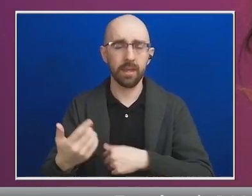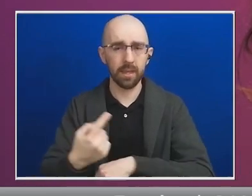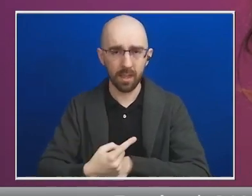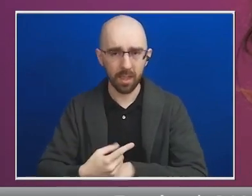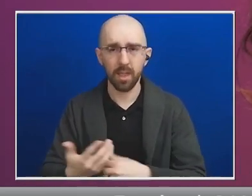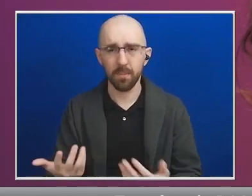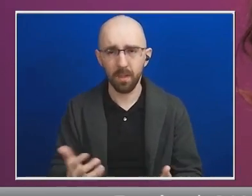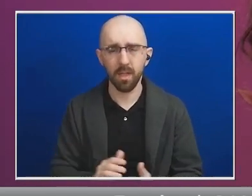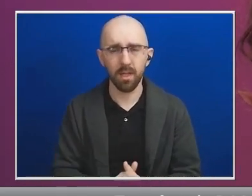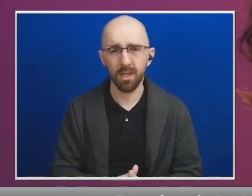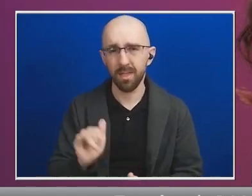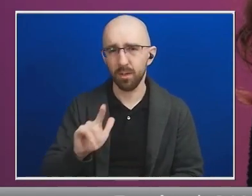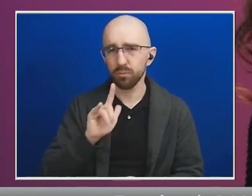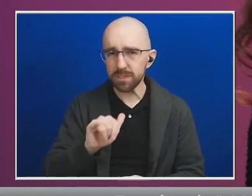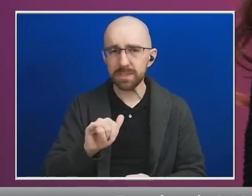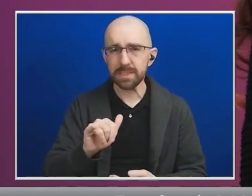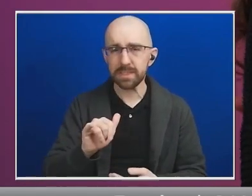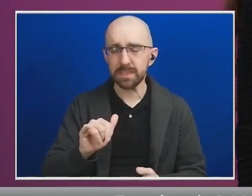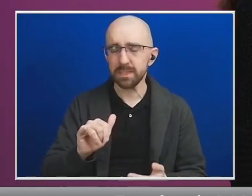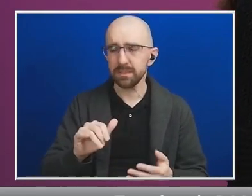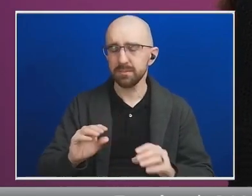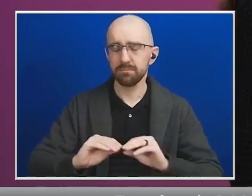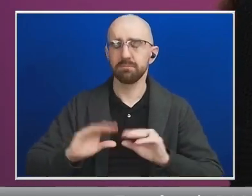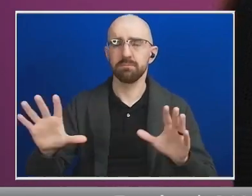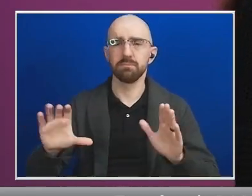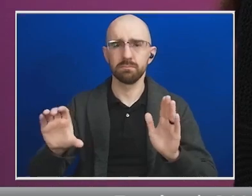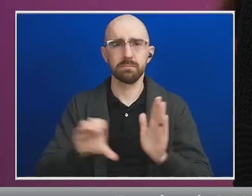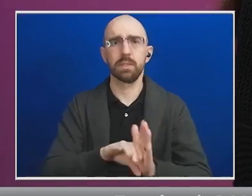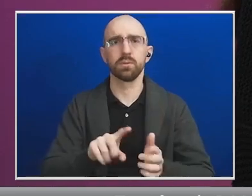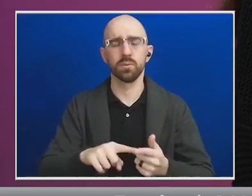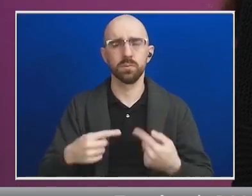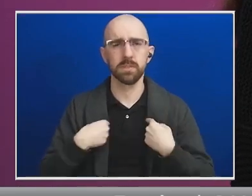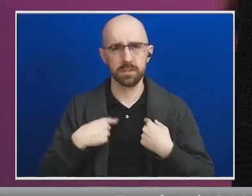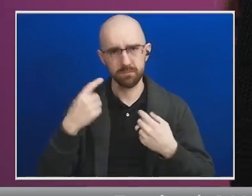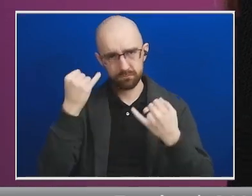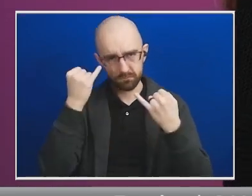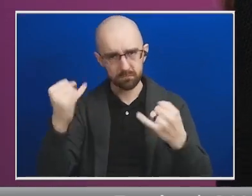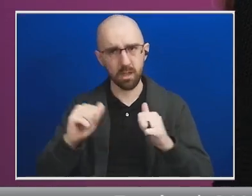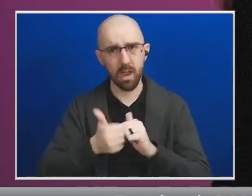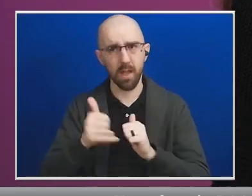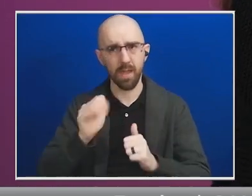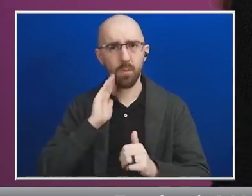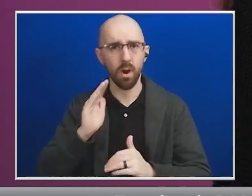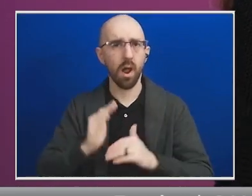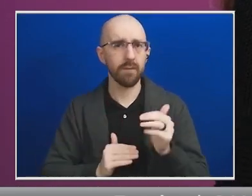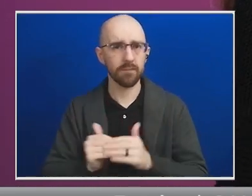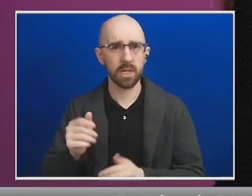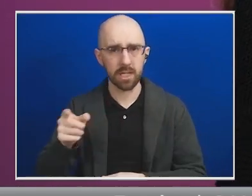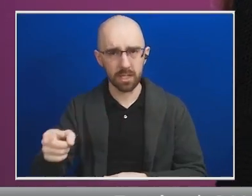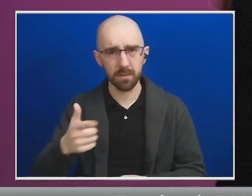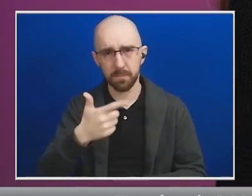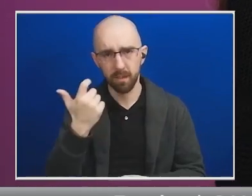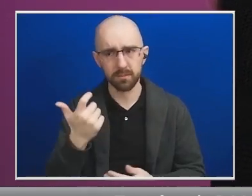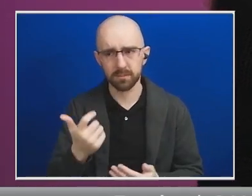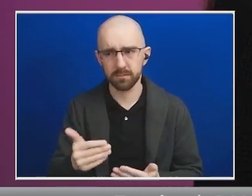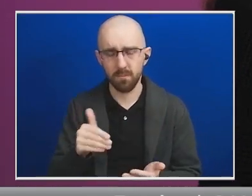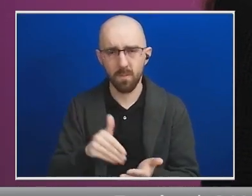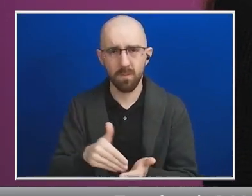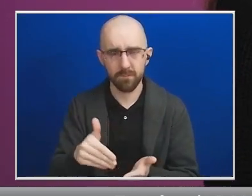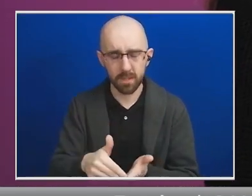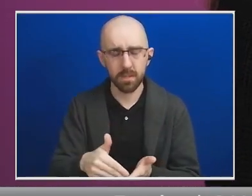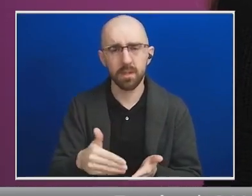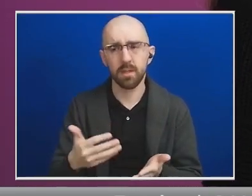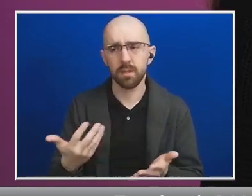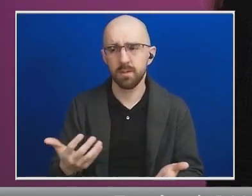put a picture, to me of how that would comfort him, because so oftentimes, the same